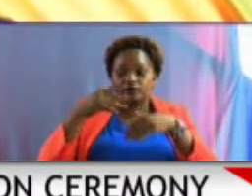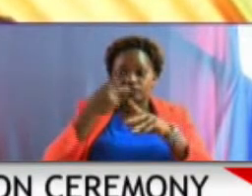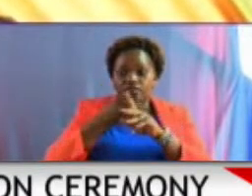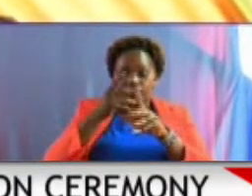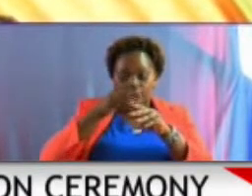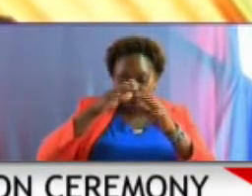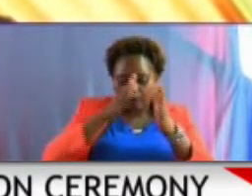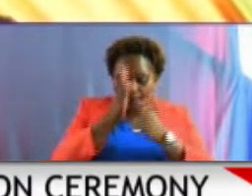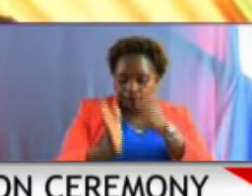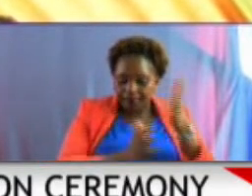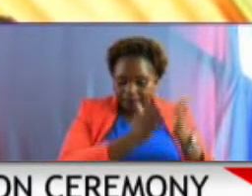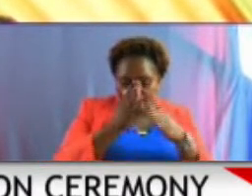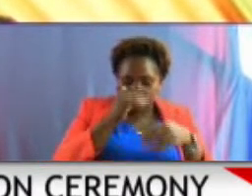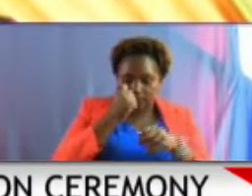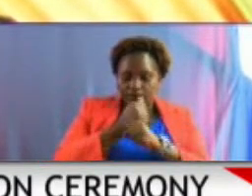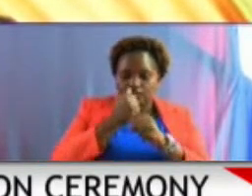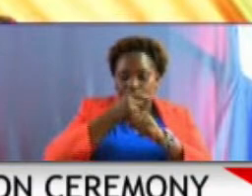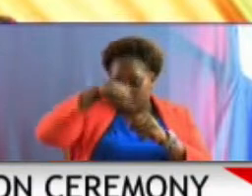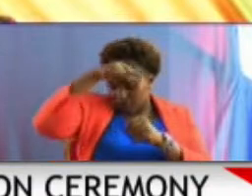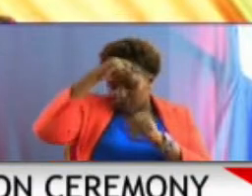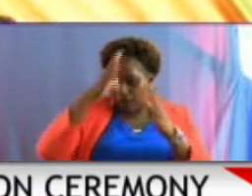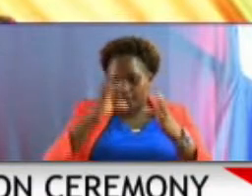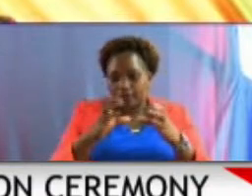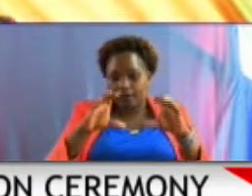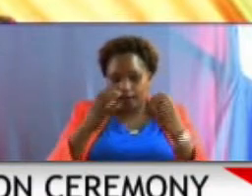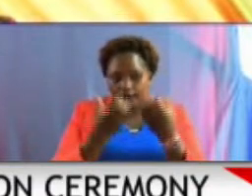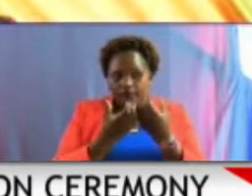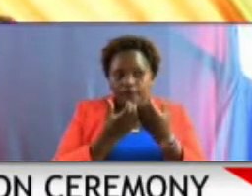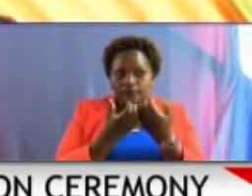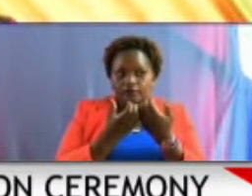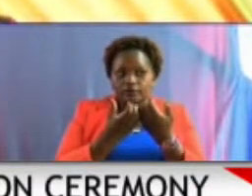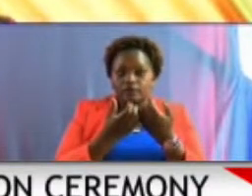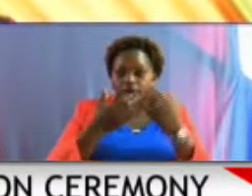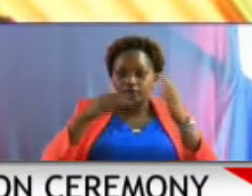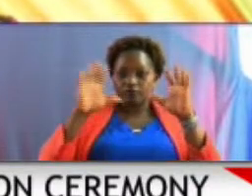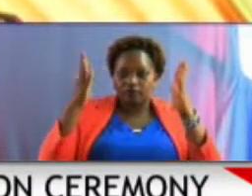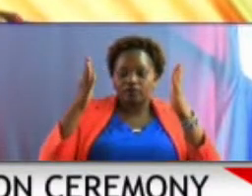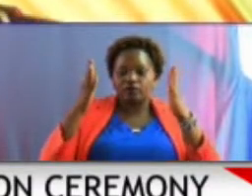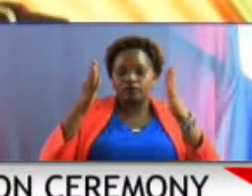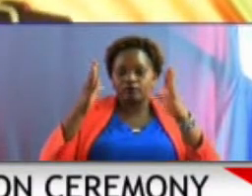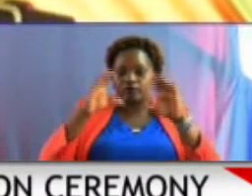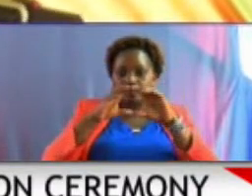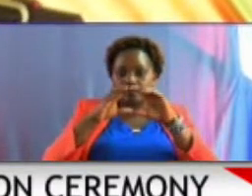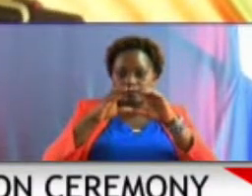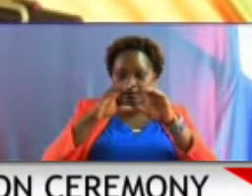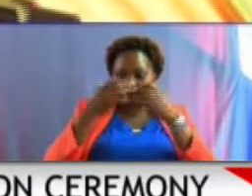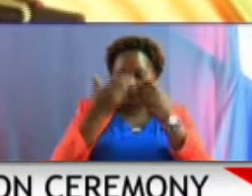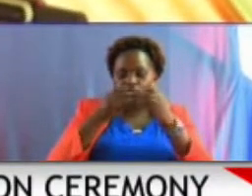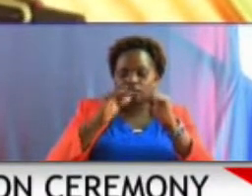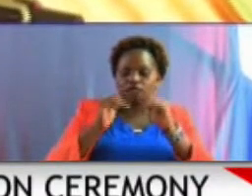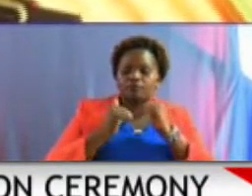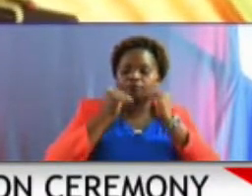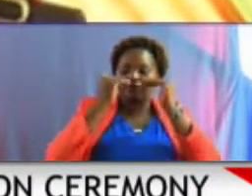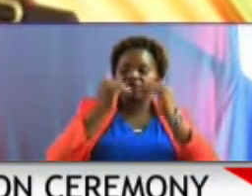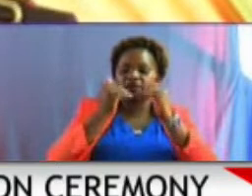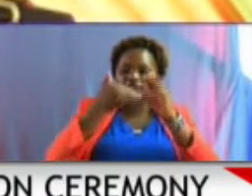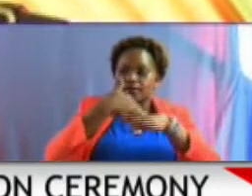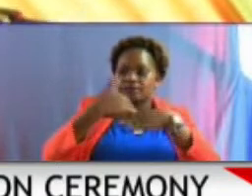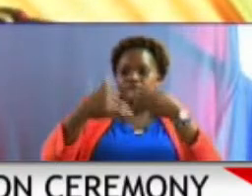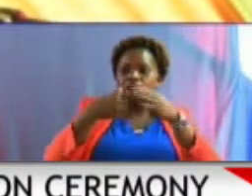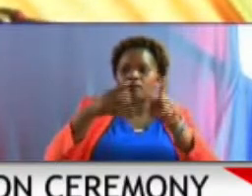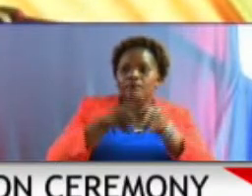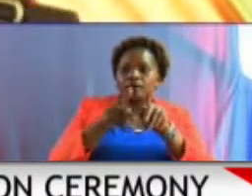the graduates. I wish to congratulate the university for not only improving the infrastructure, but